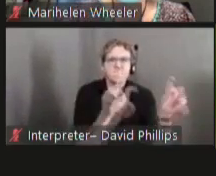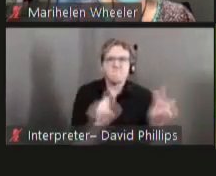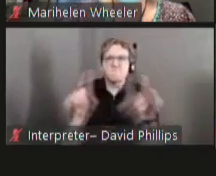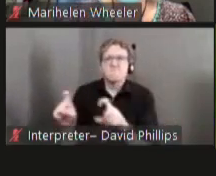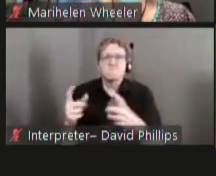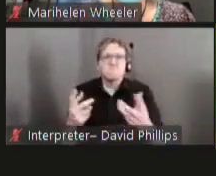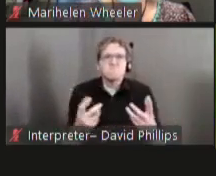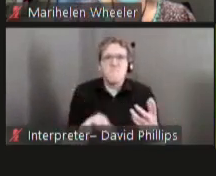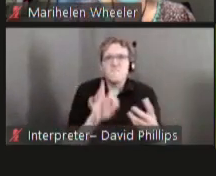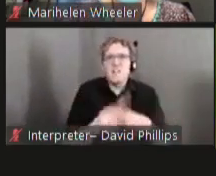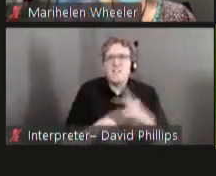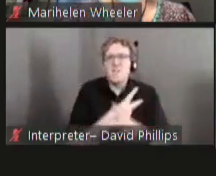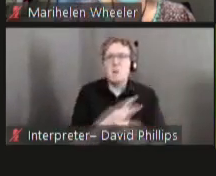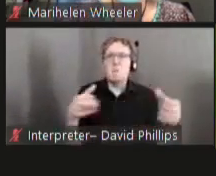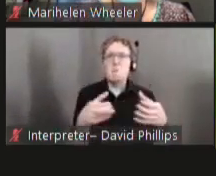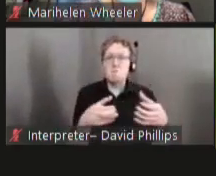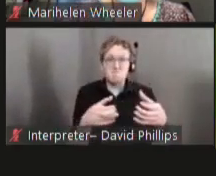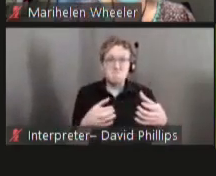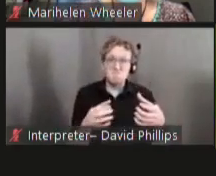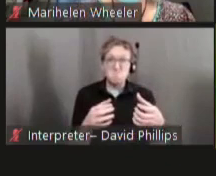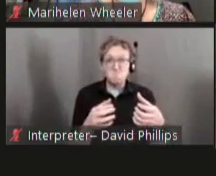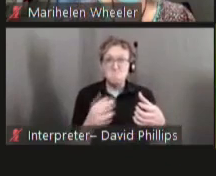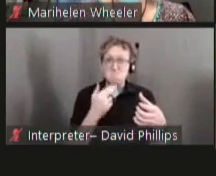which were not many, not